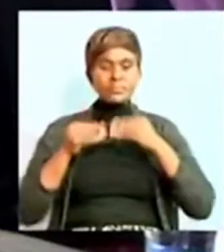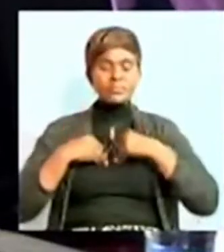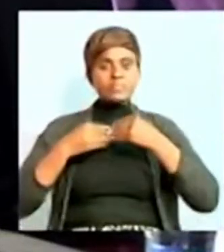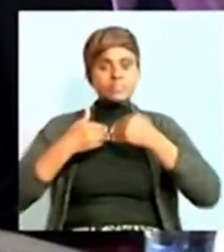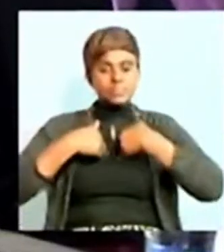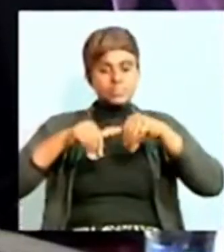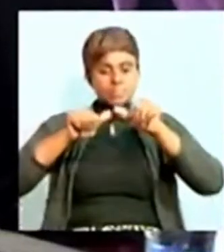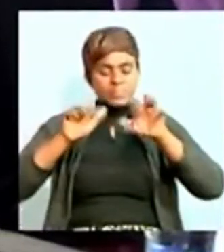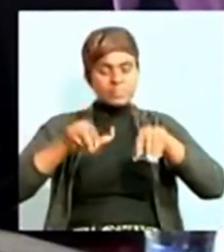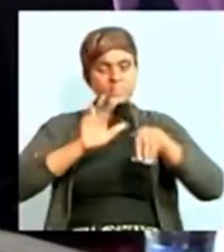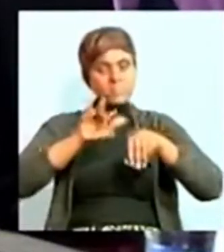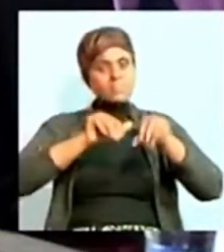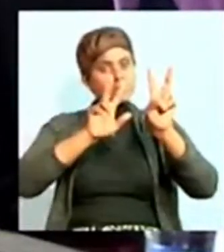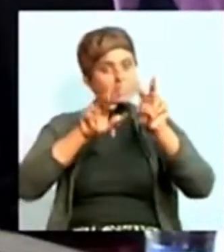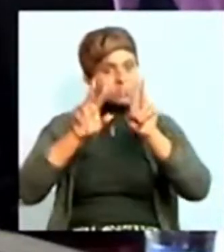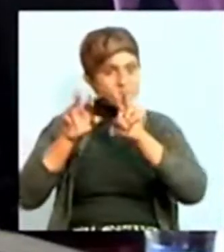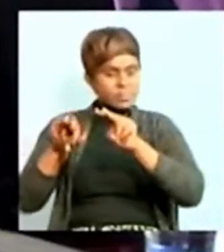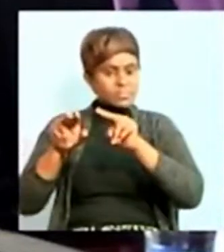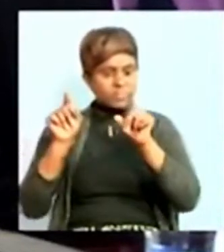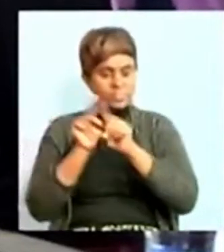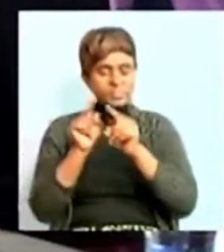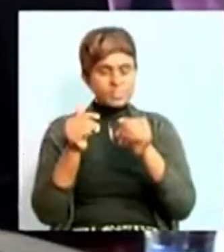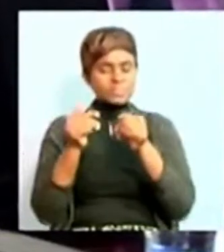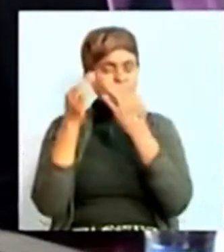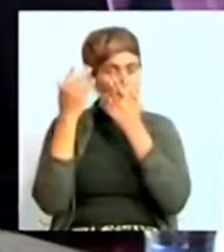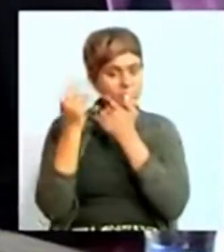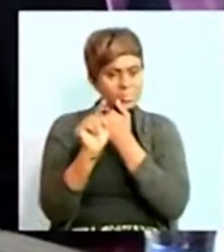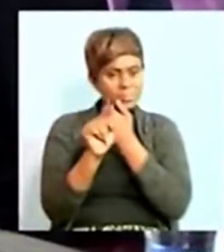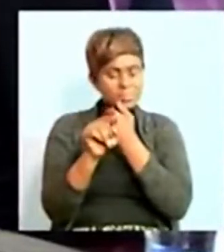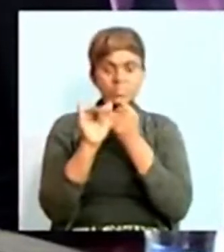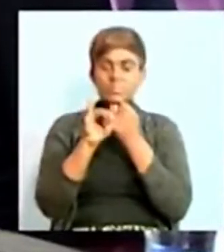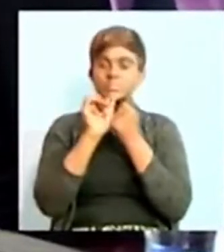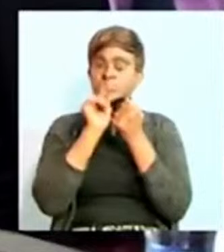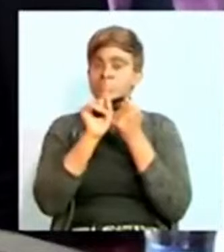auditor's observation and wish to state that the